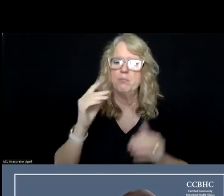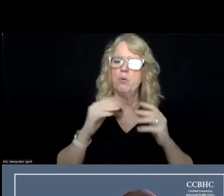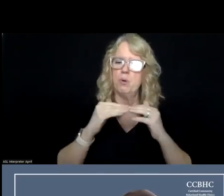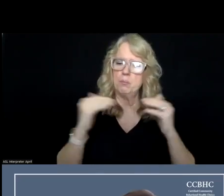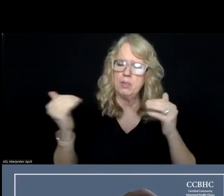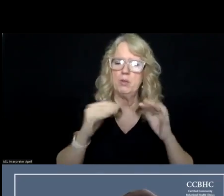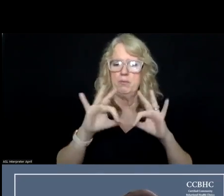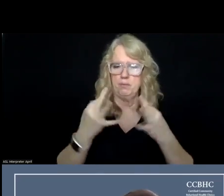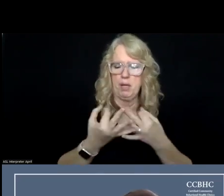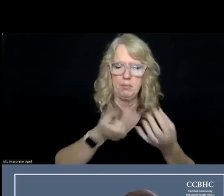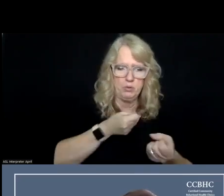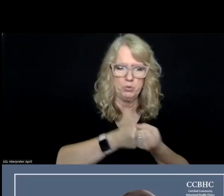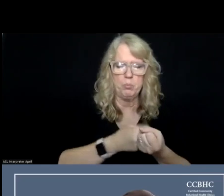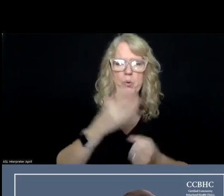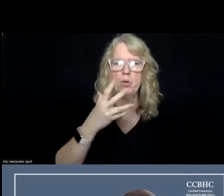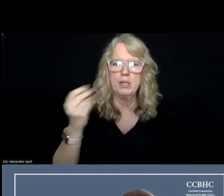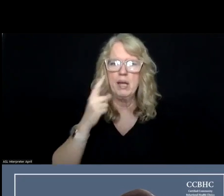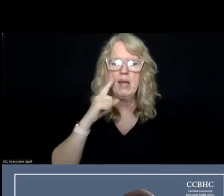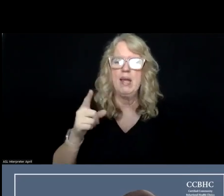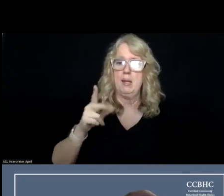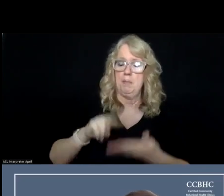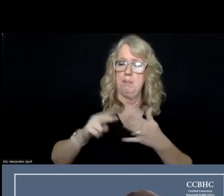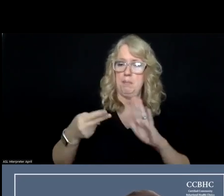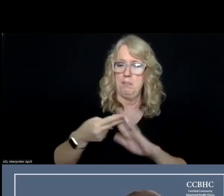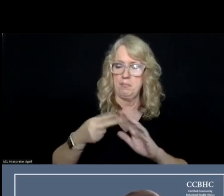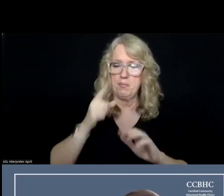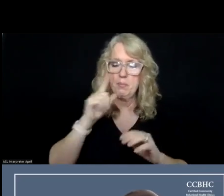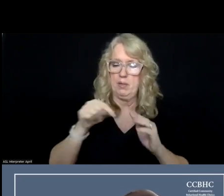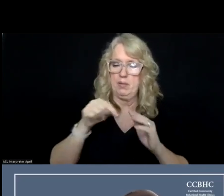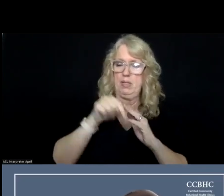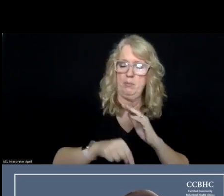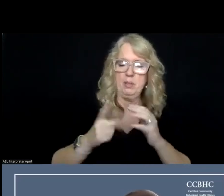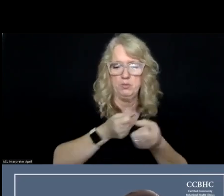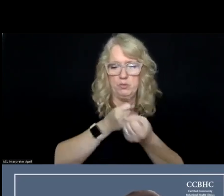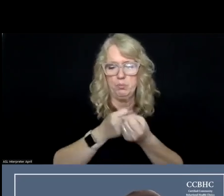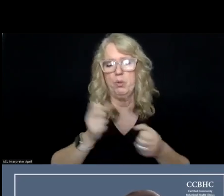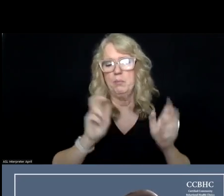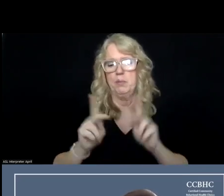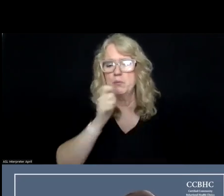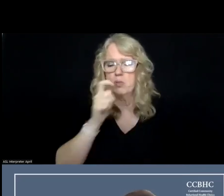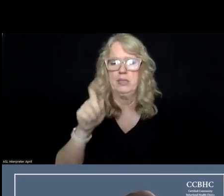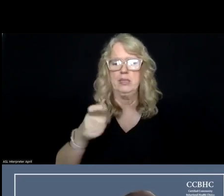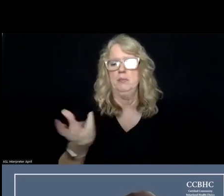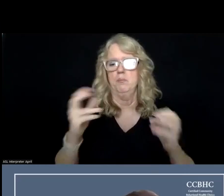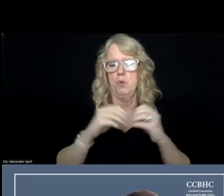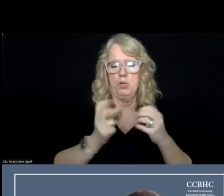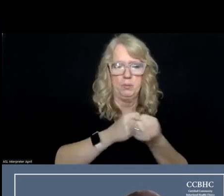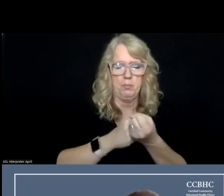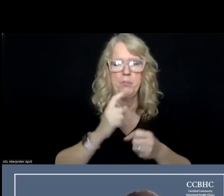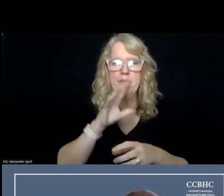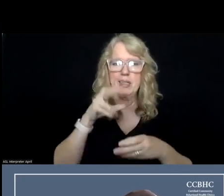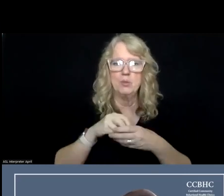counselor services, as well as targeted case management, which means intensive support during periods where people really need more support. And that can include times